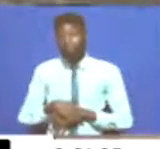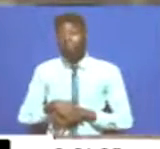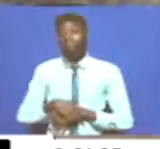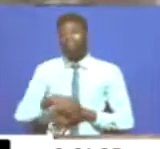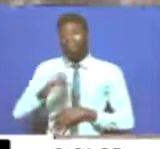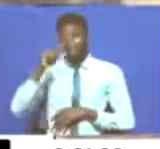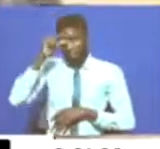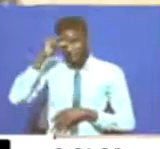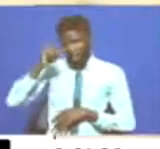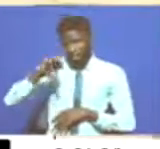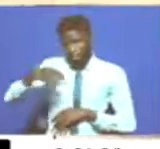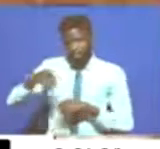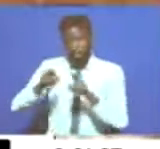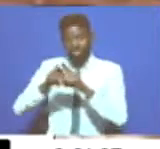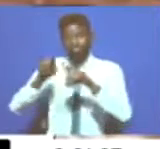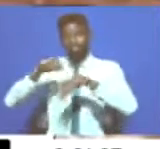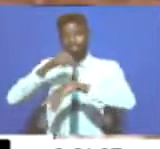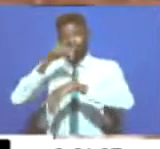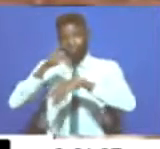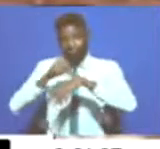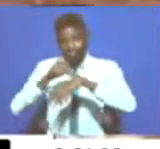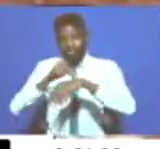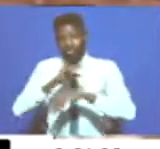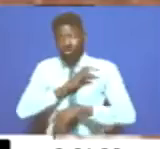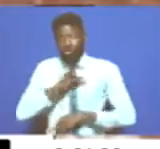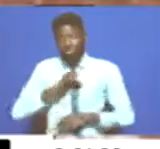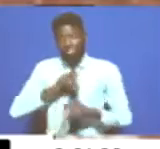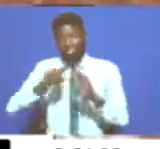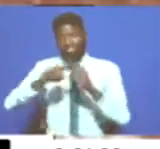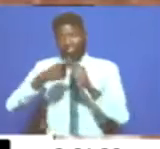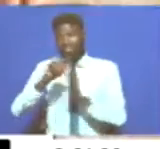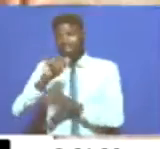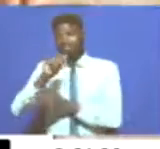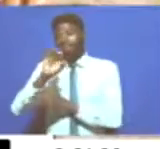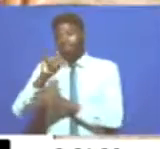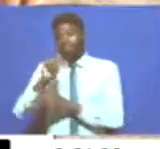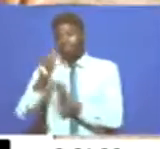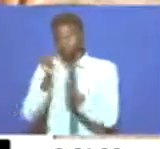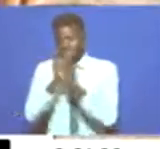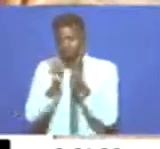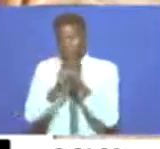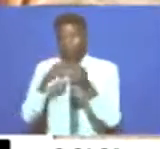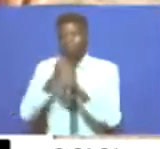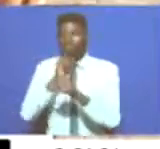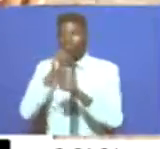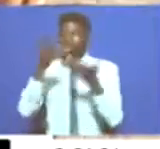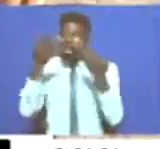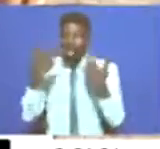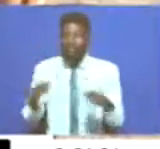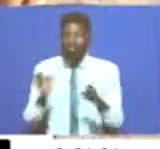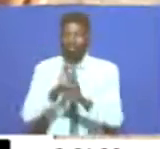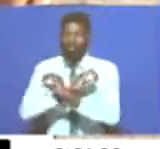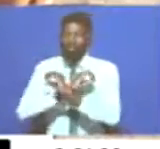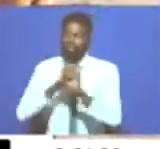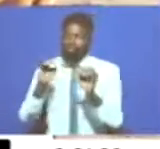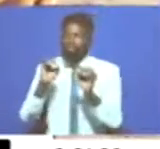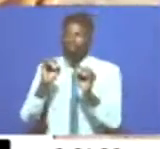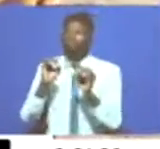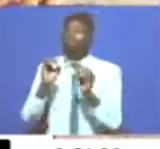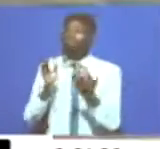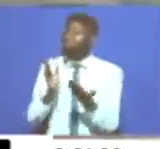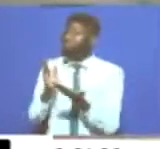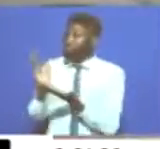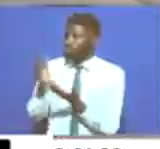the valuation and record-keeping of assets to safeguard them from loss or misuse. IGRTC Acting Chairperson John